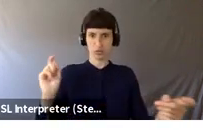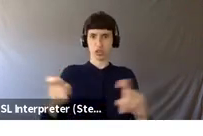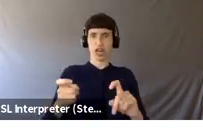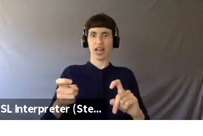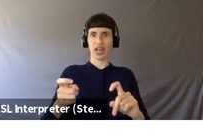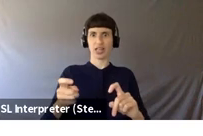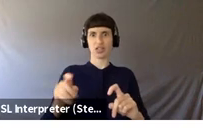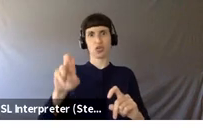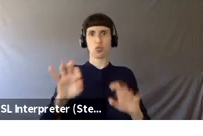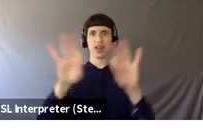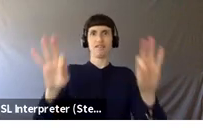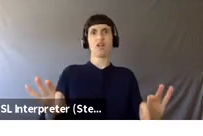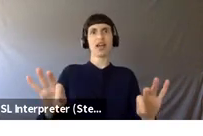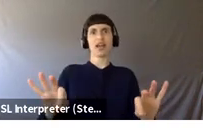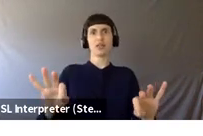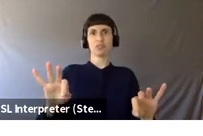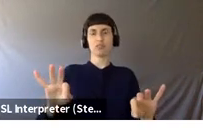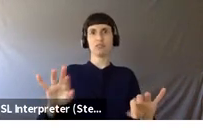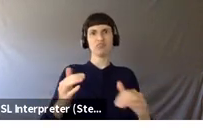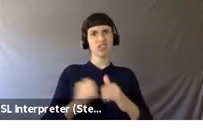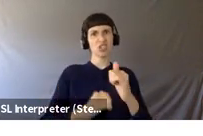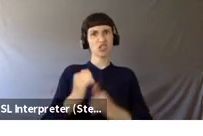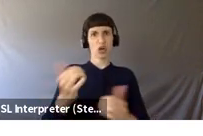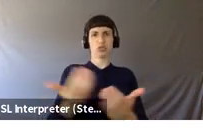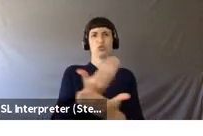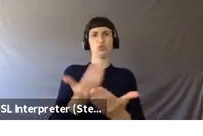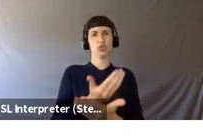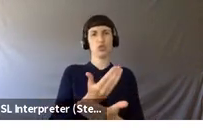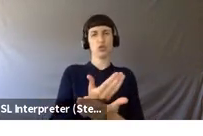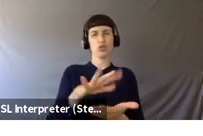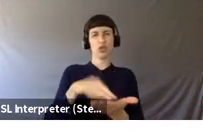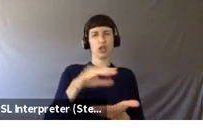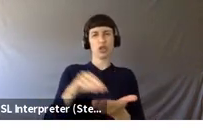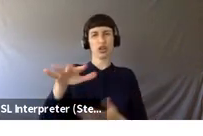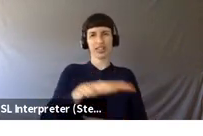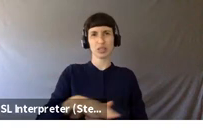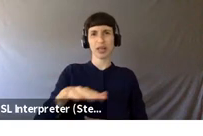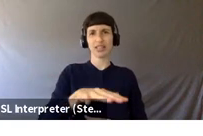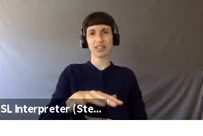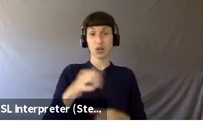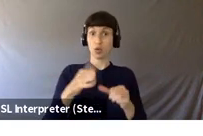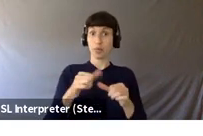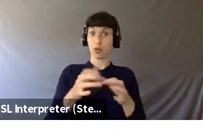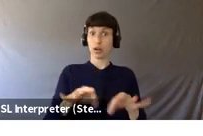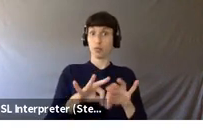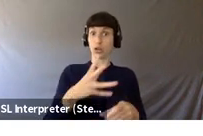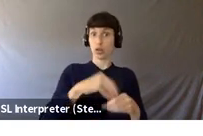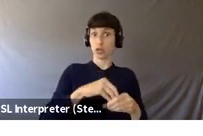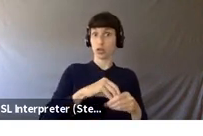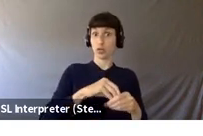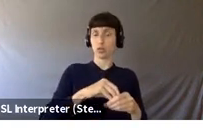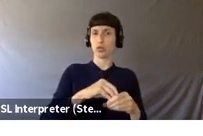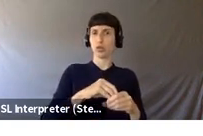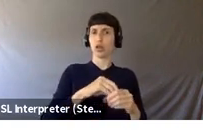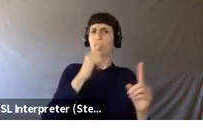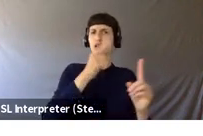spaces, remember that we want to have that framed around the things that are not only the directives from our Office of the Superintendent